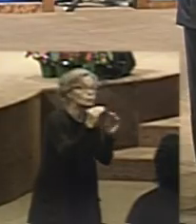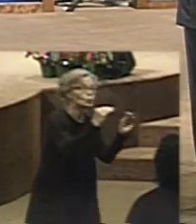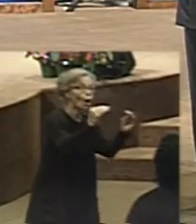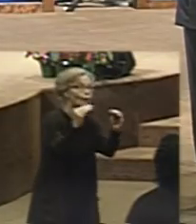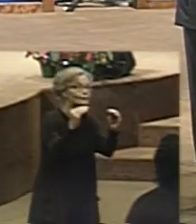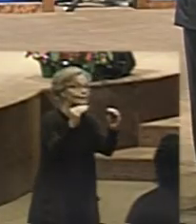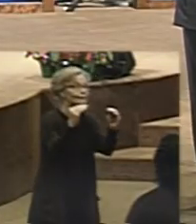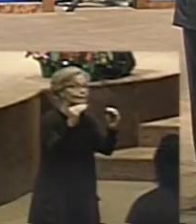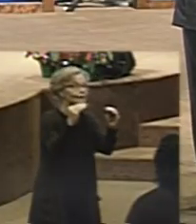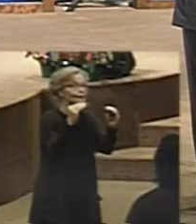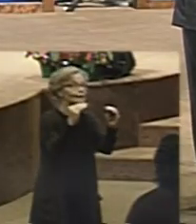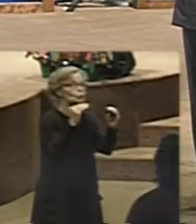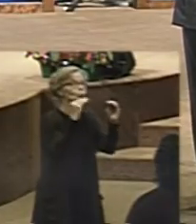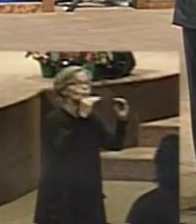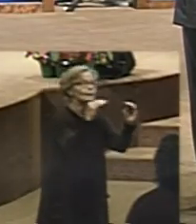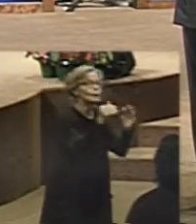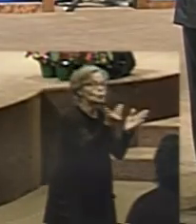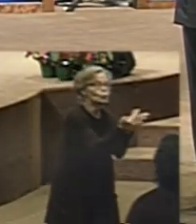make disciples.